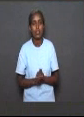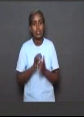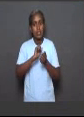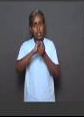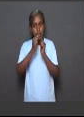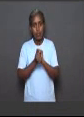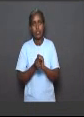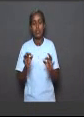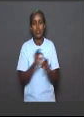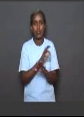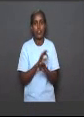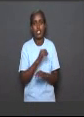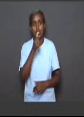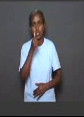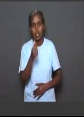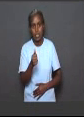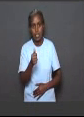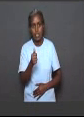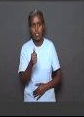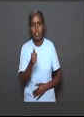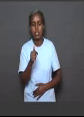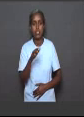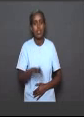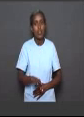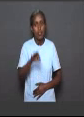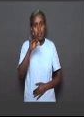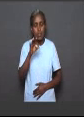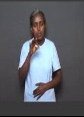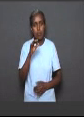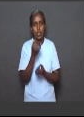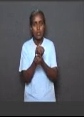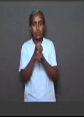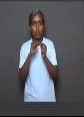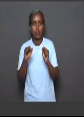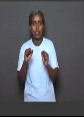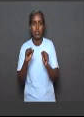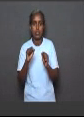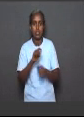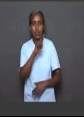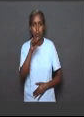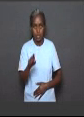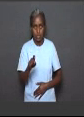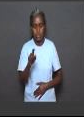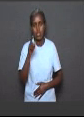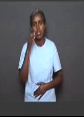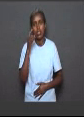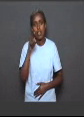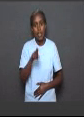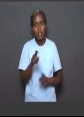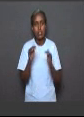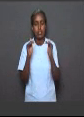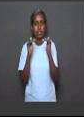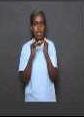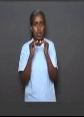of function A is found by solving the equation x